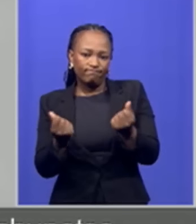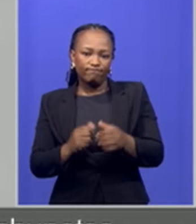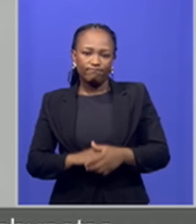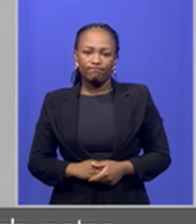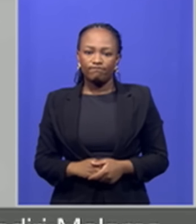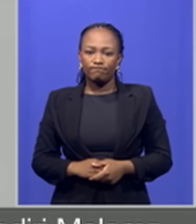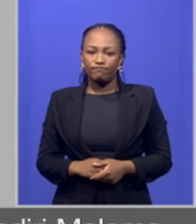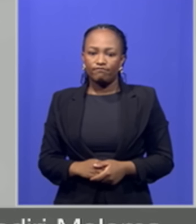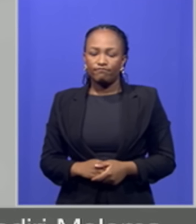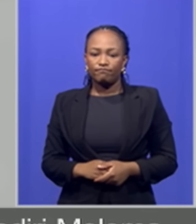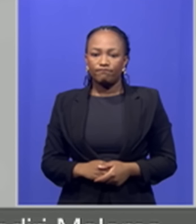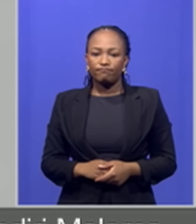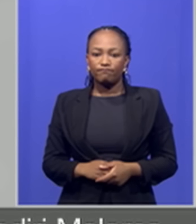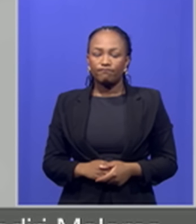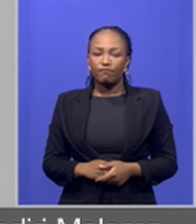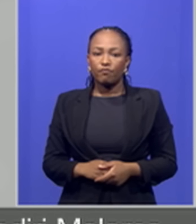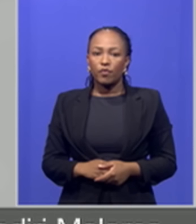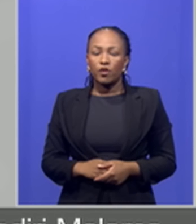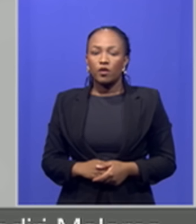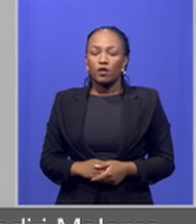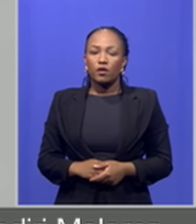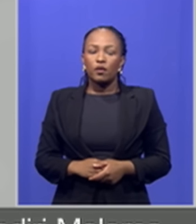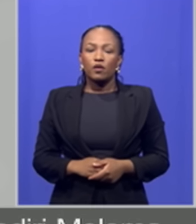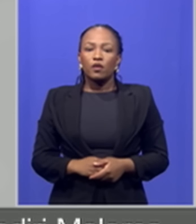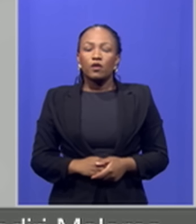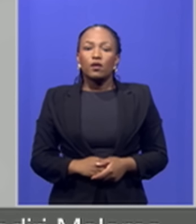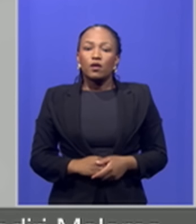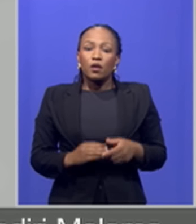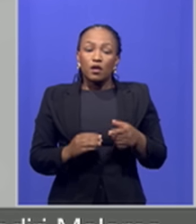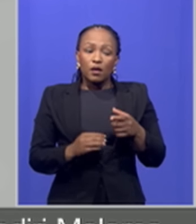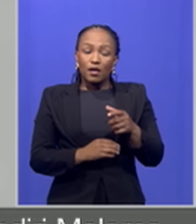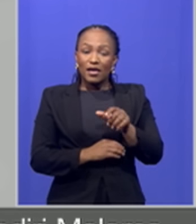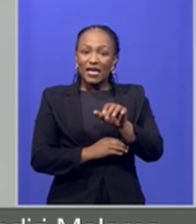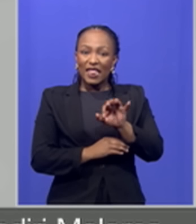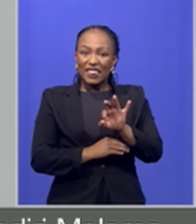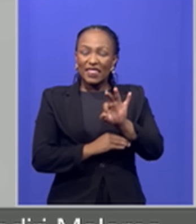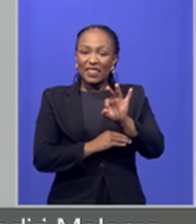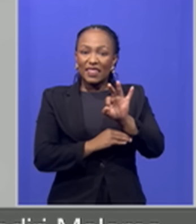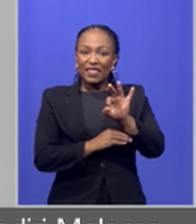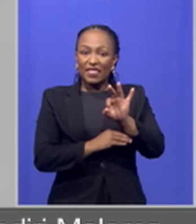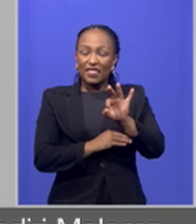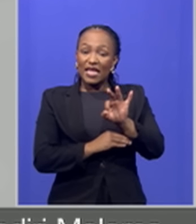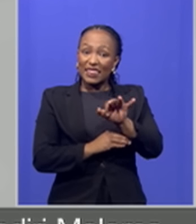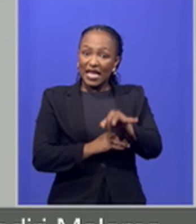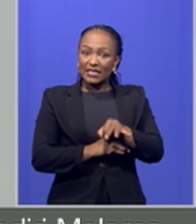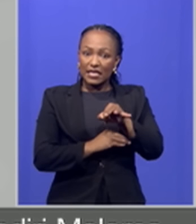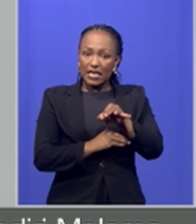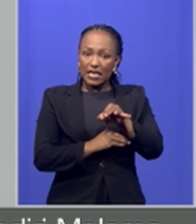Kwa Mokgola re na le didiba di ka nna 13 mme mo go tse 13 tse 10 di a